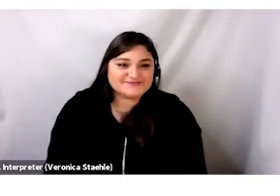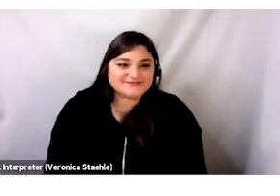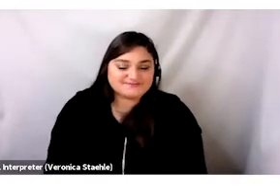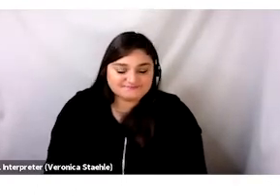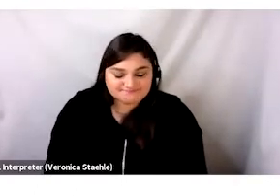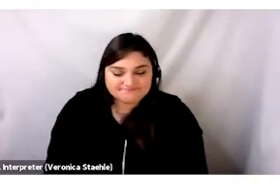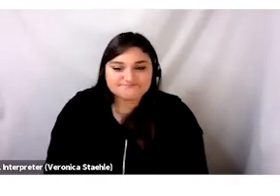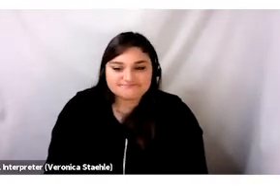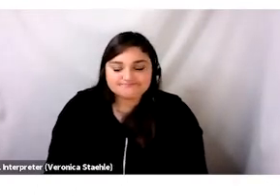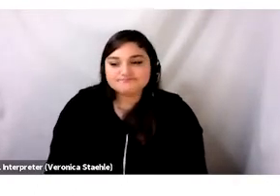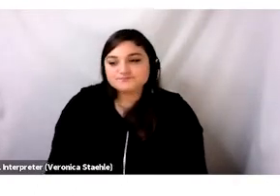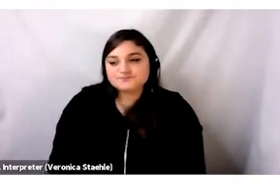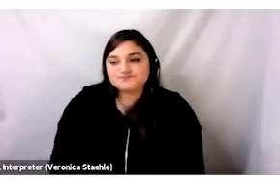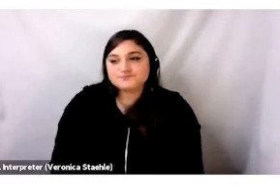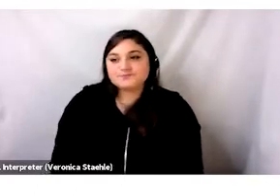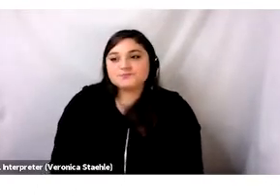Okay, so as we